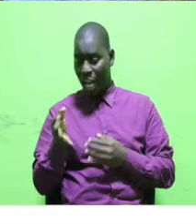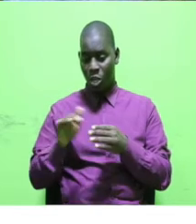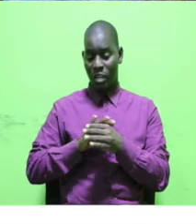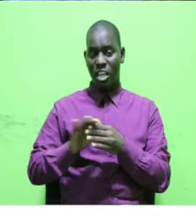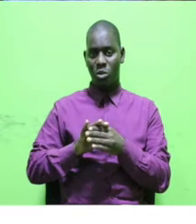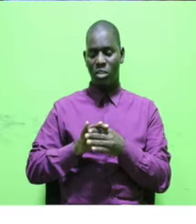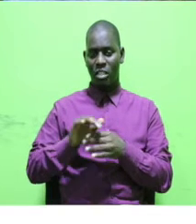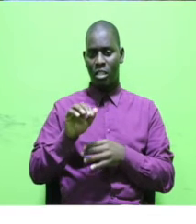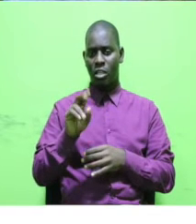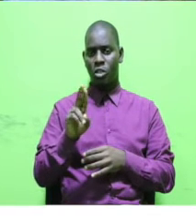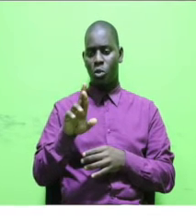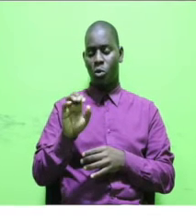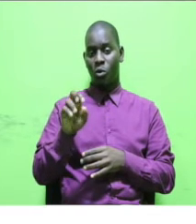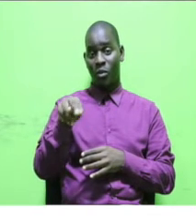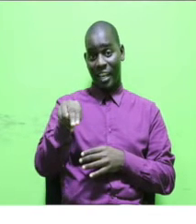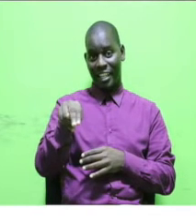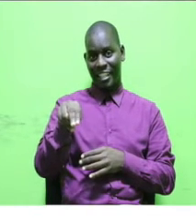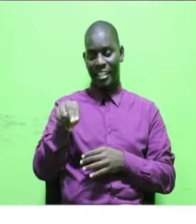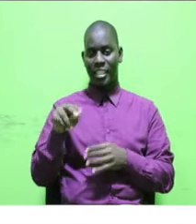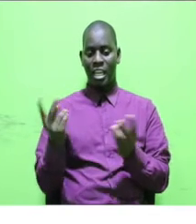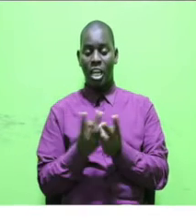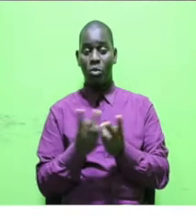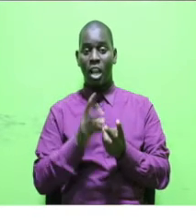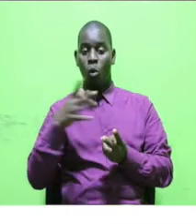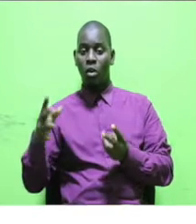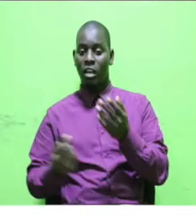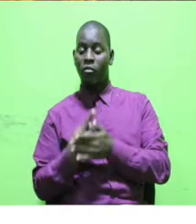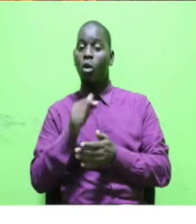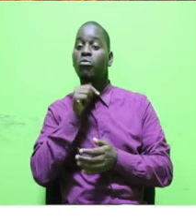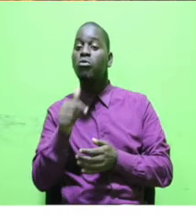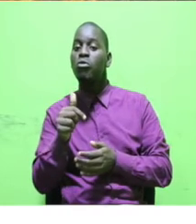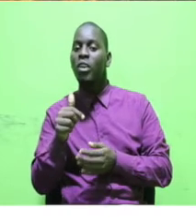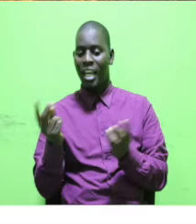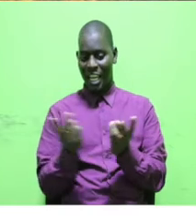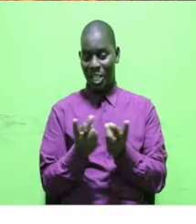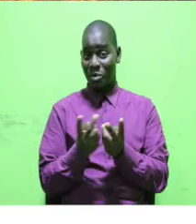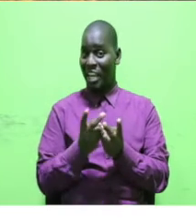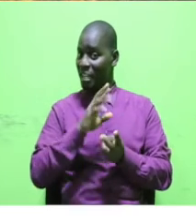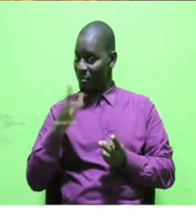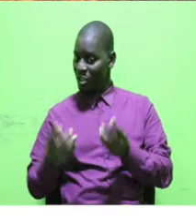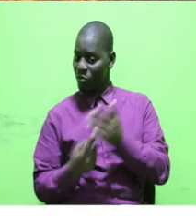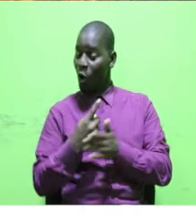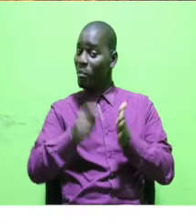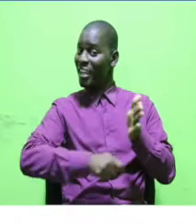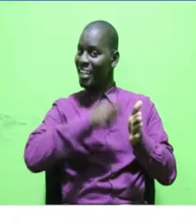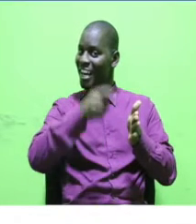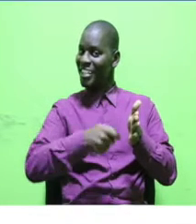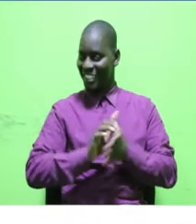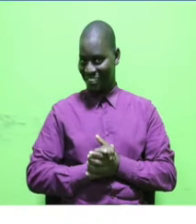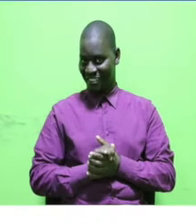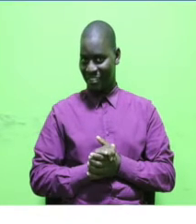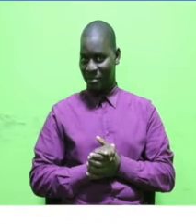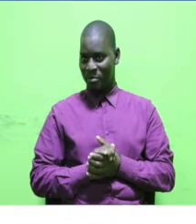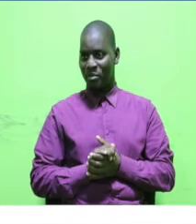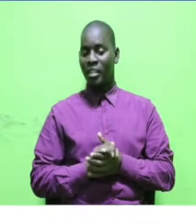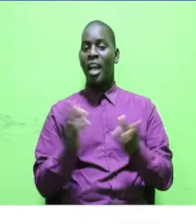contains urine, water from bathroom and kitchens, and chemical from industries. And the last